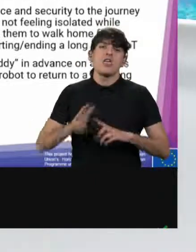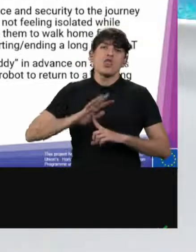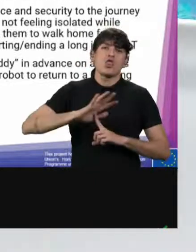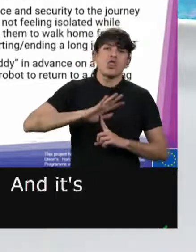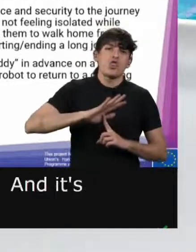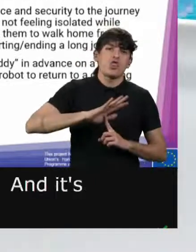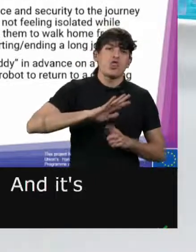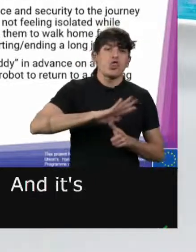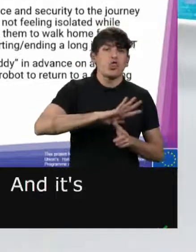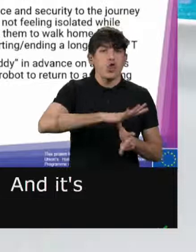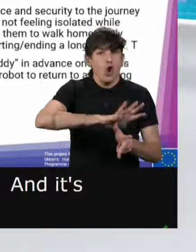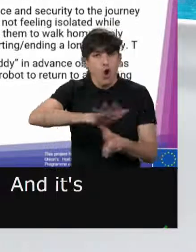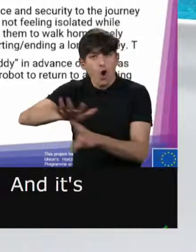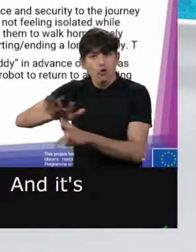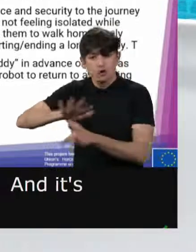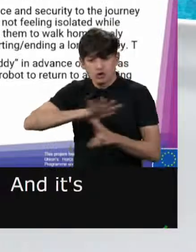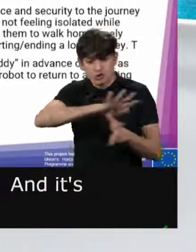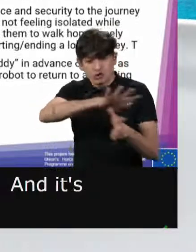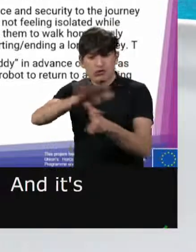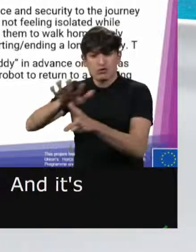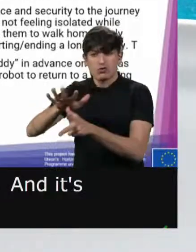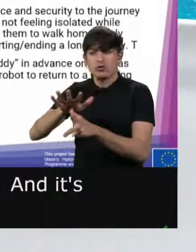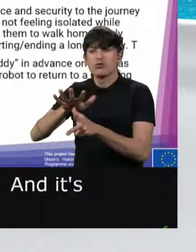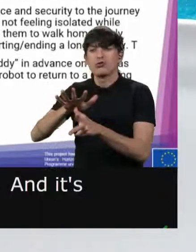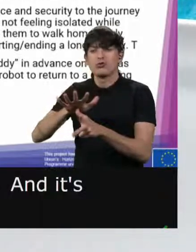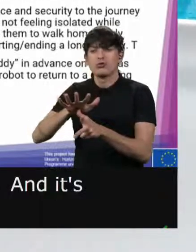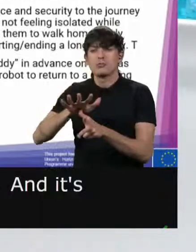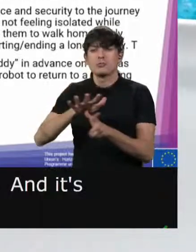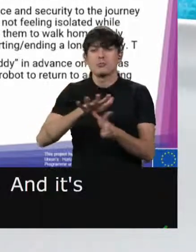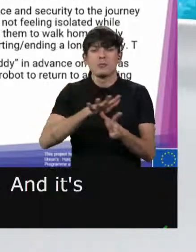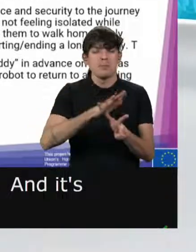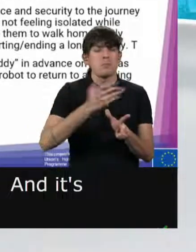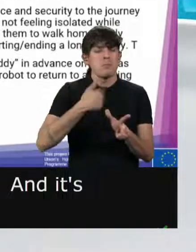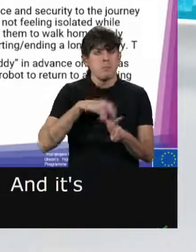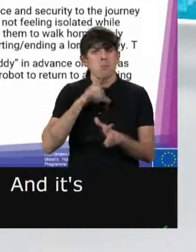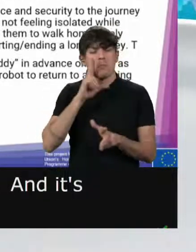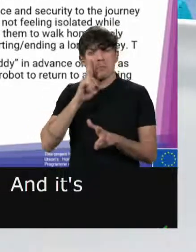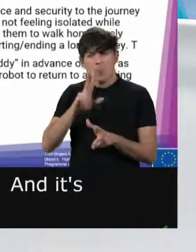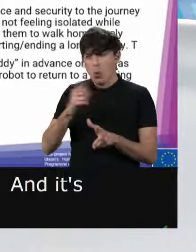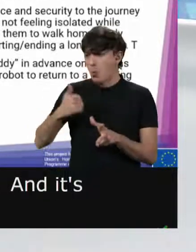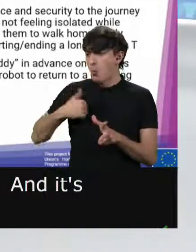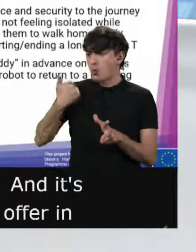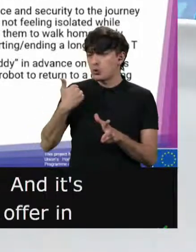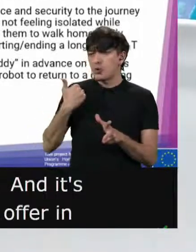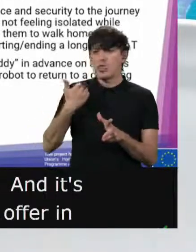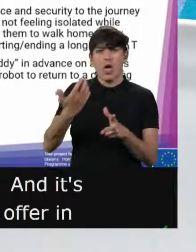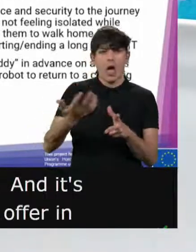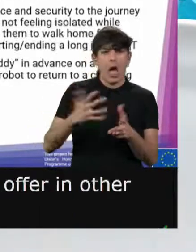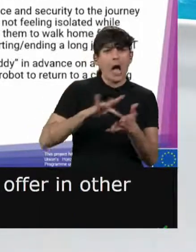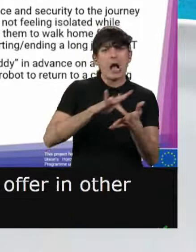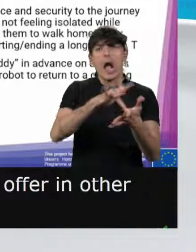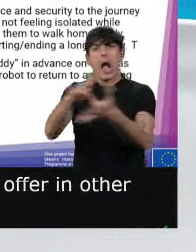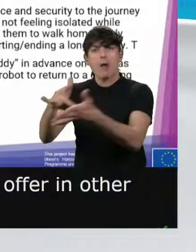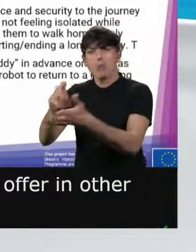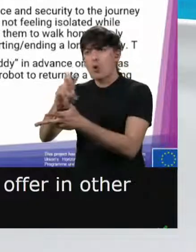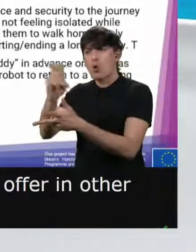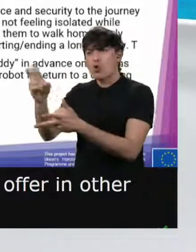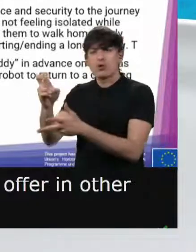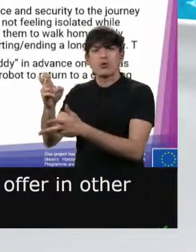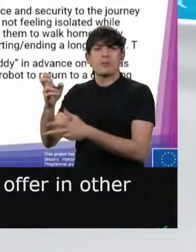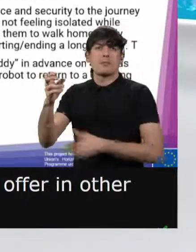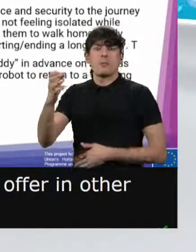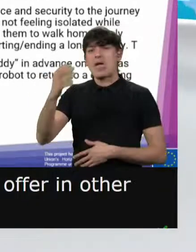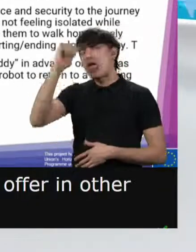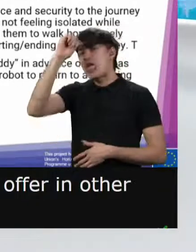the opportunity that drones offer in other fields. I was in Bangladesh a few years ago, and we spoke